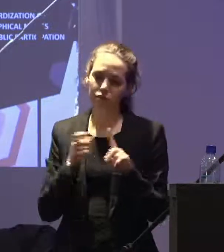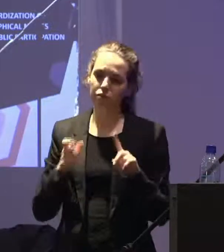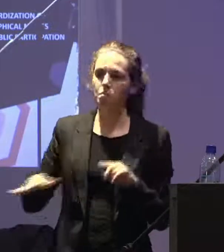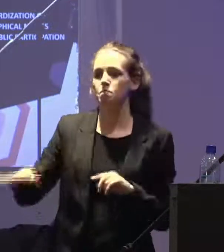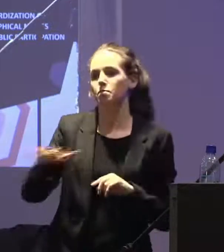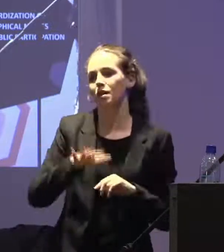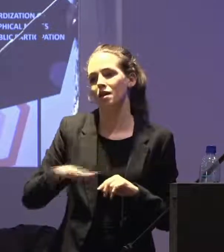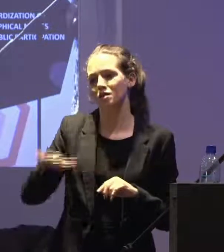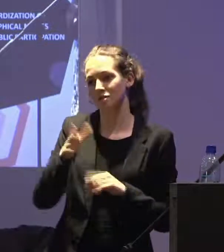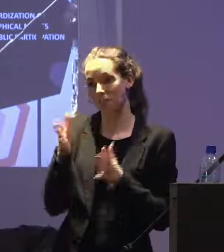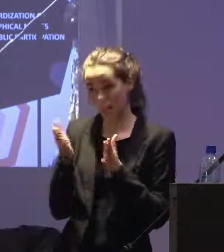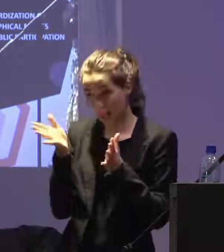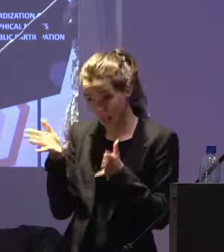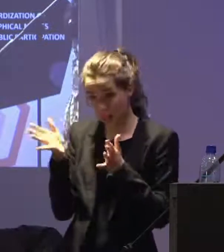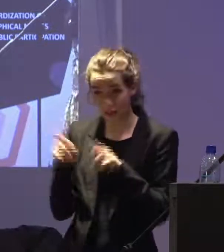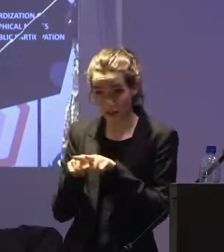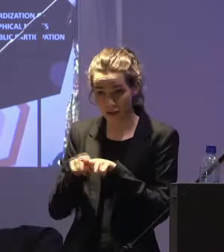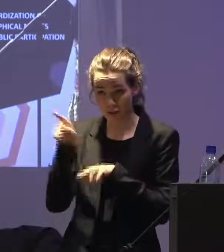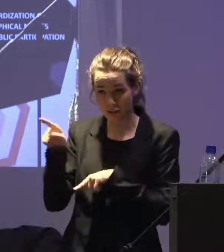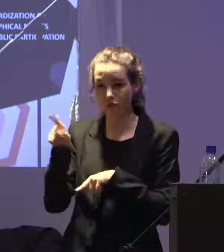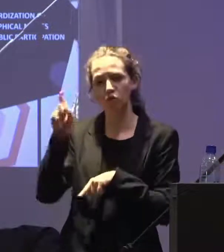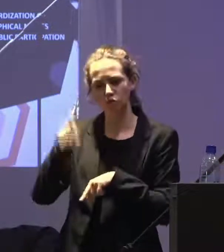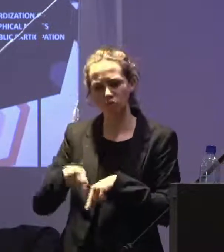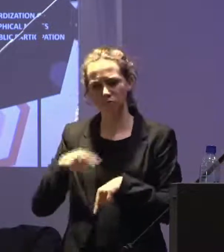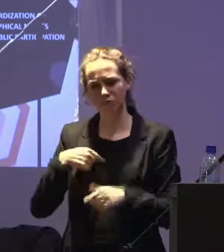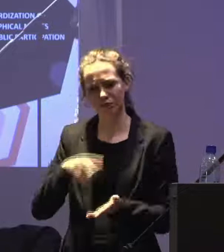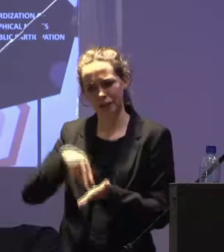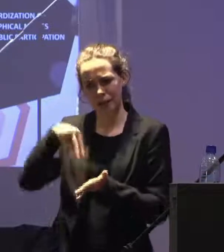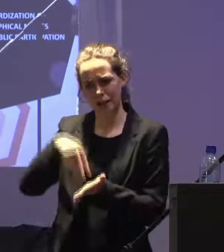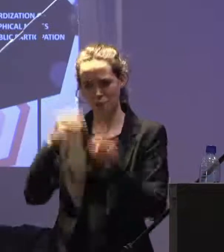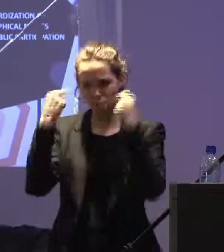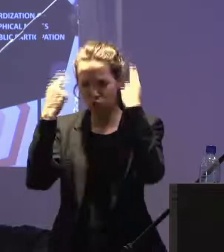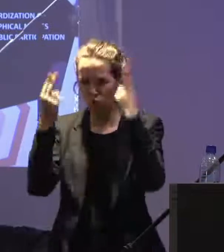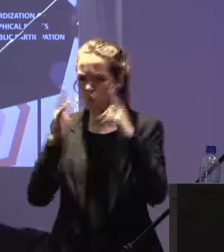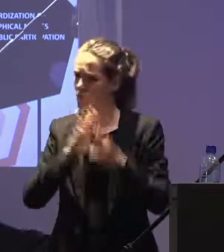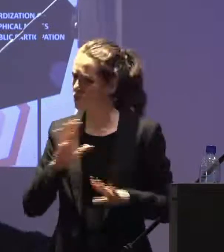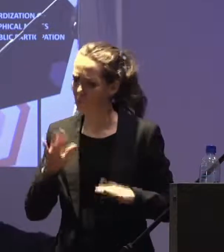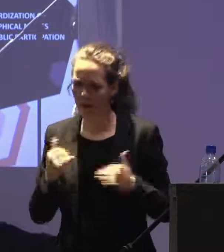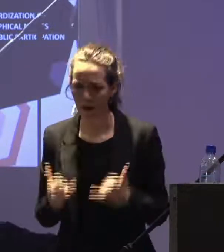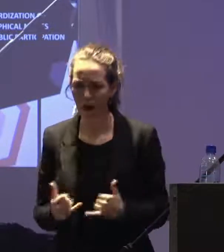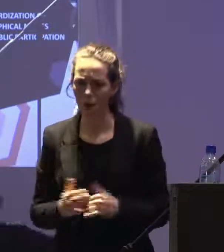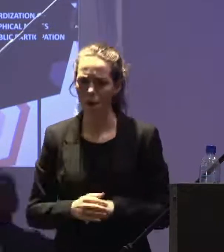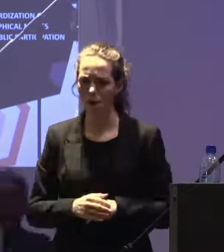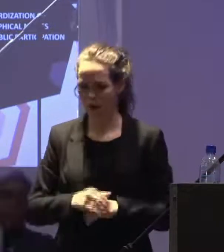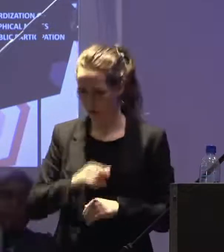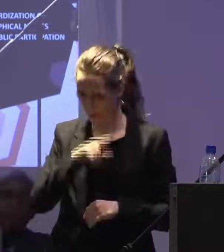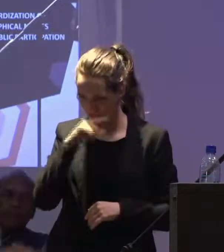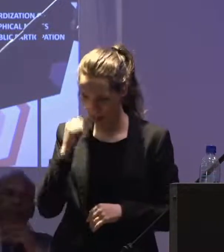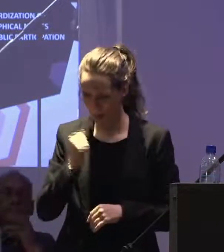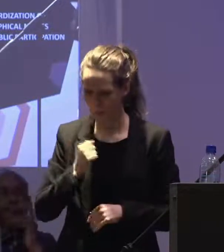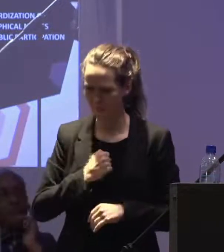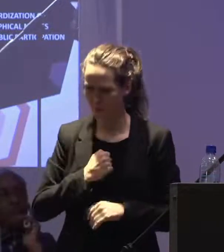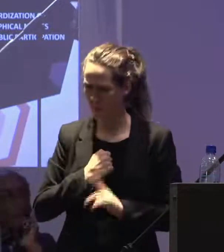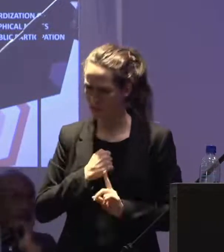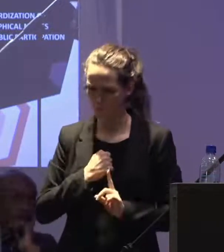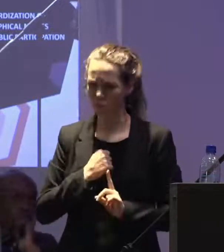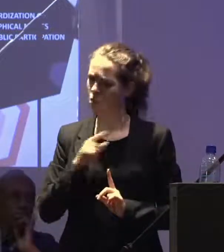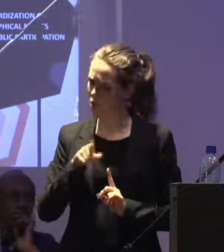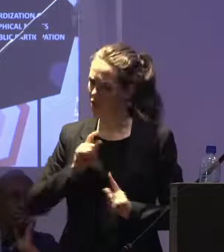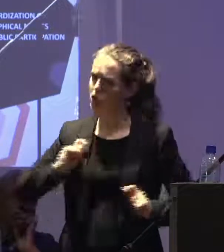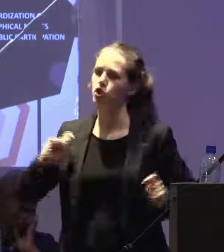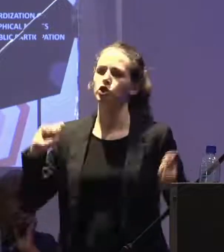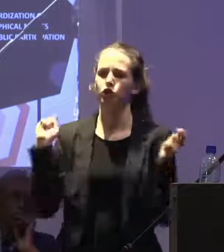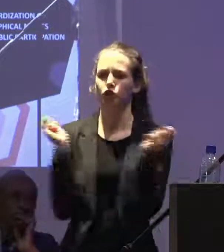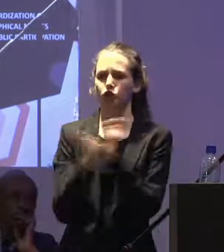should be coming out and saying, not now, not in our name, this is time for change. It's also